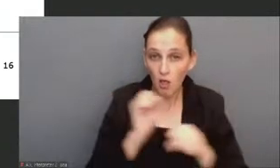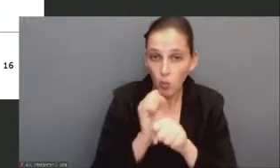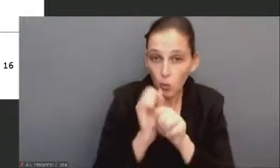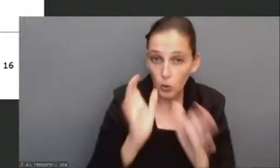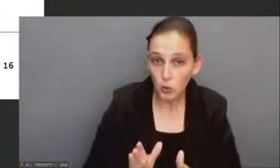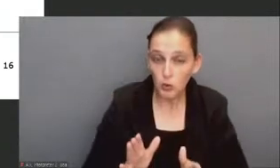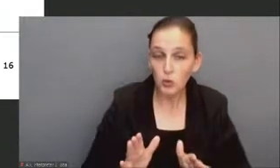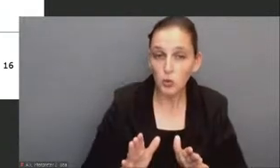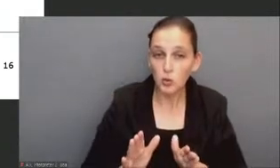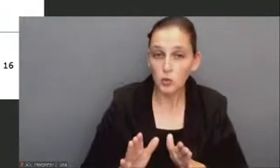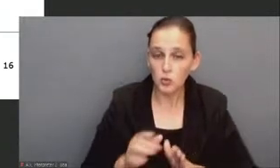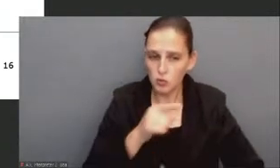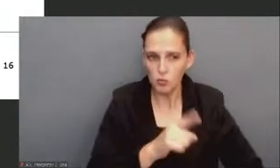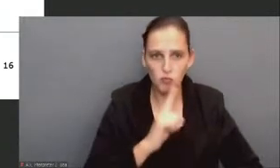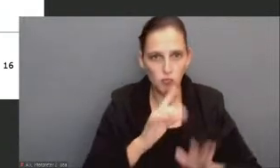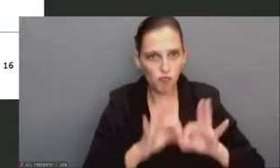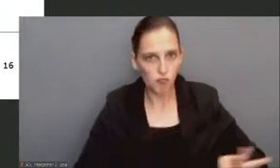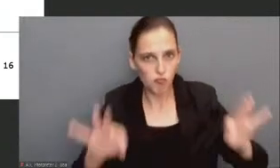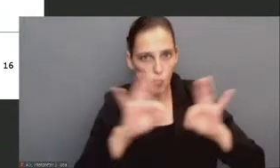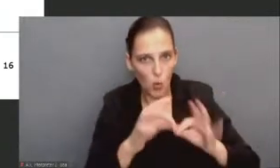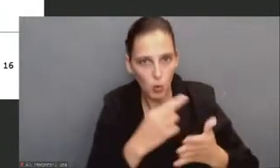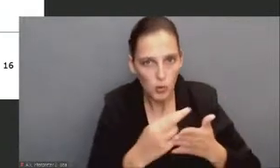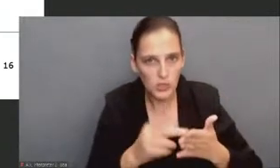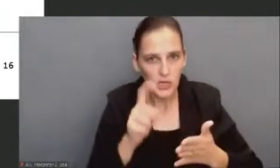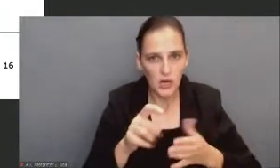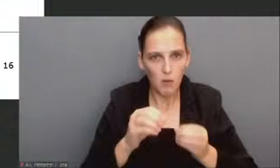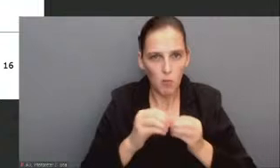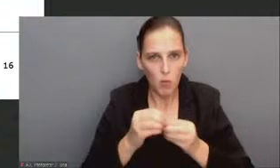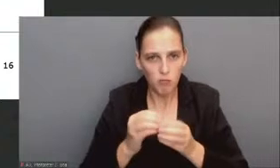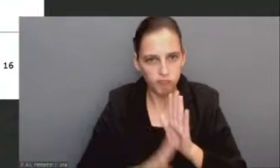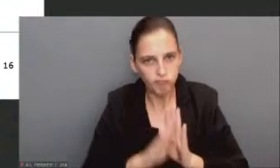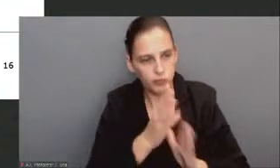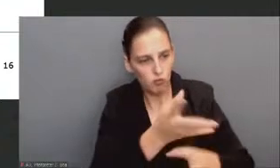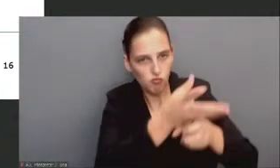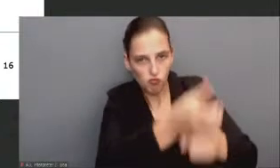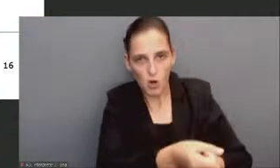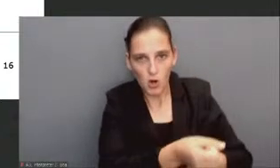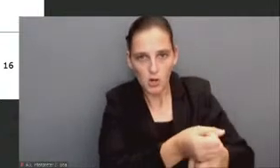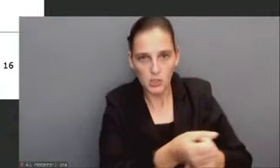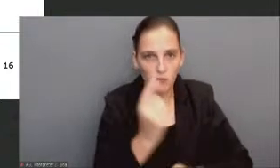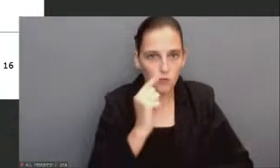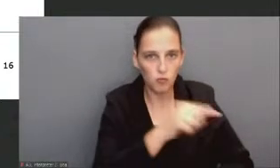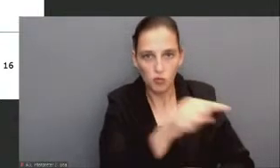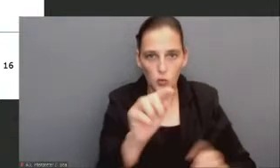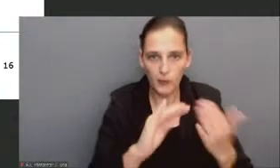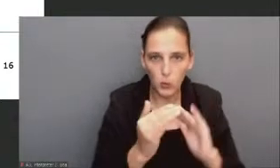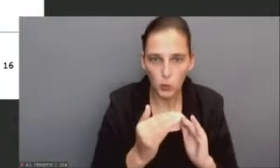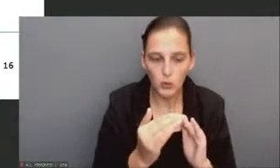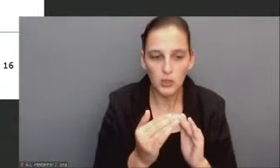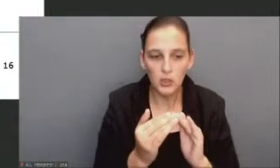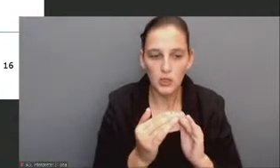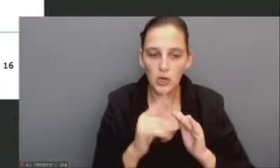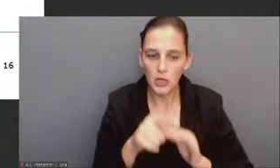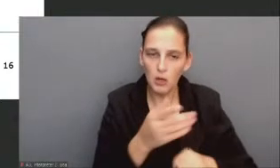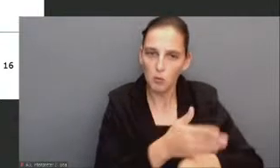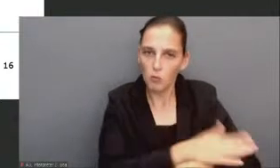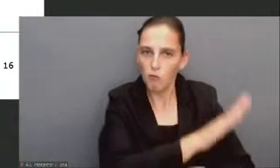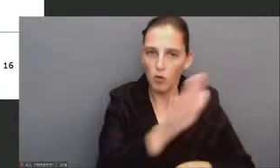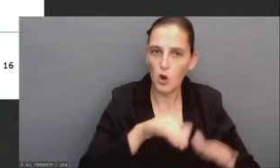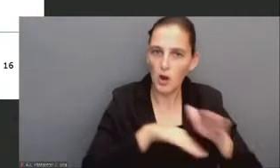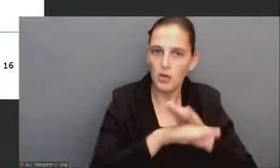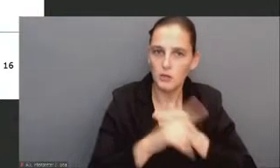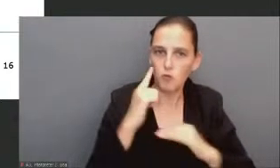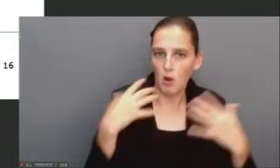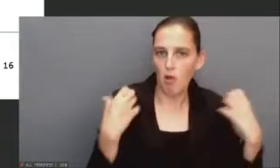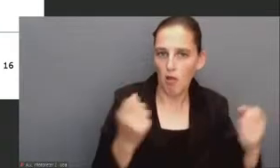resource and have gained trust in marginalized communities and improve their access to healthcare system. Efforts should be